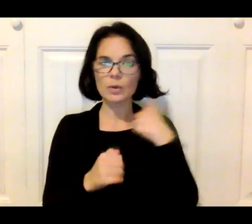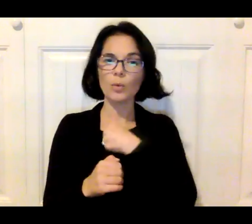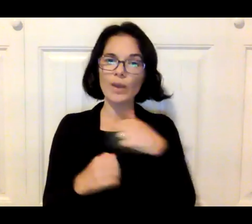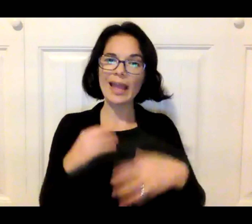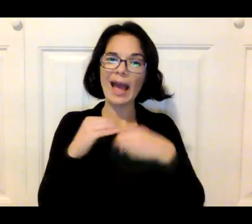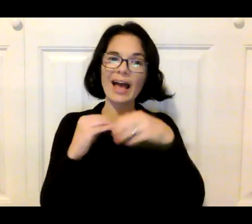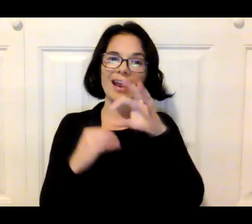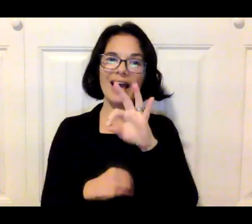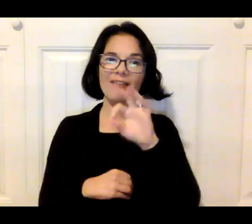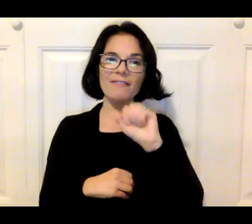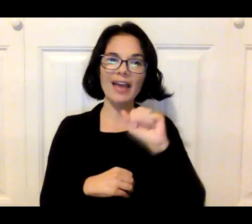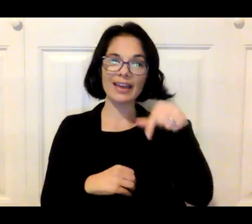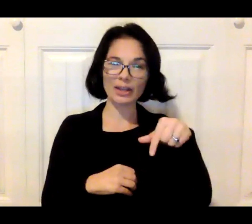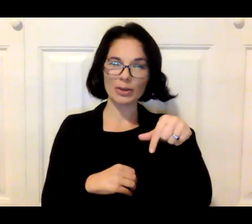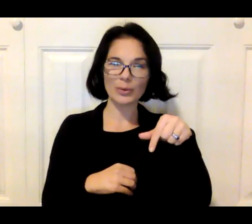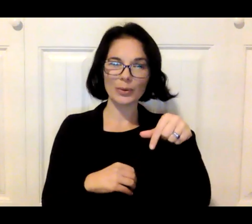frequently asked questions document